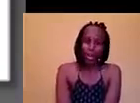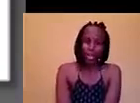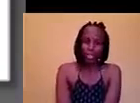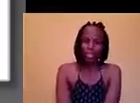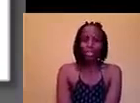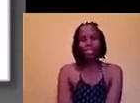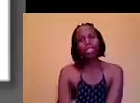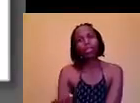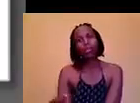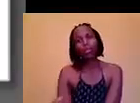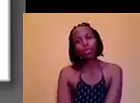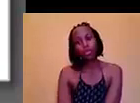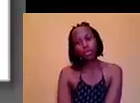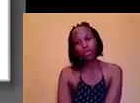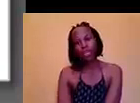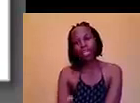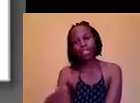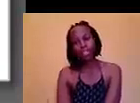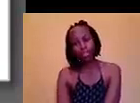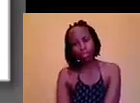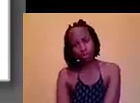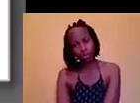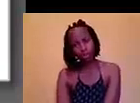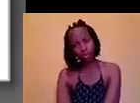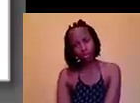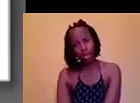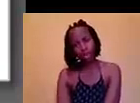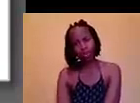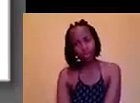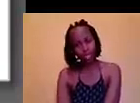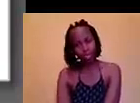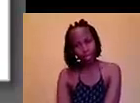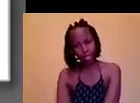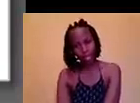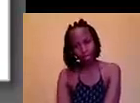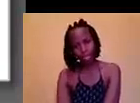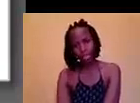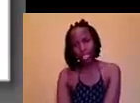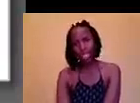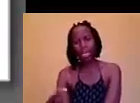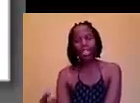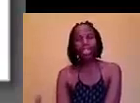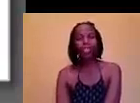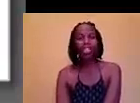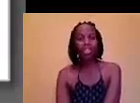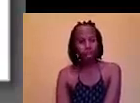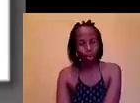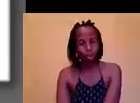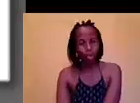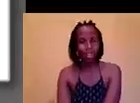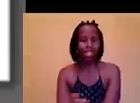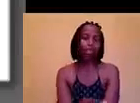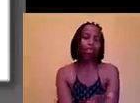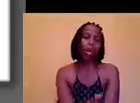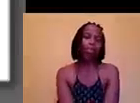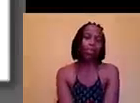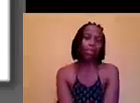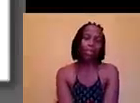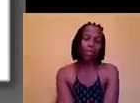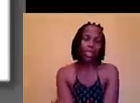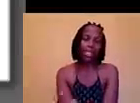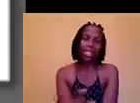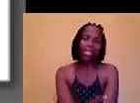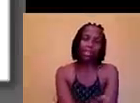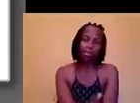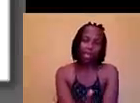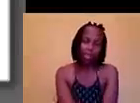choose File. When you choose File, you go to where you've saved your assignment. And then you click on Open, then it will